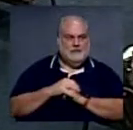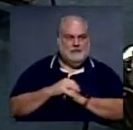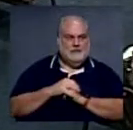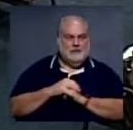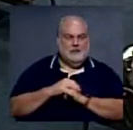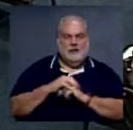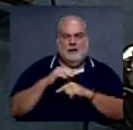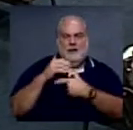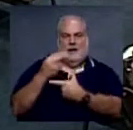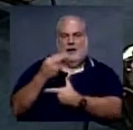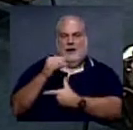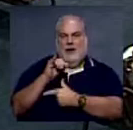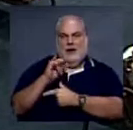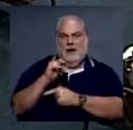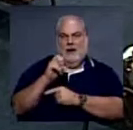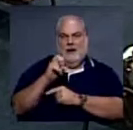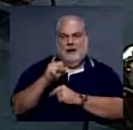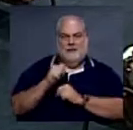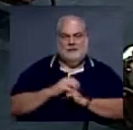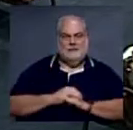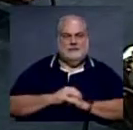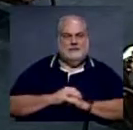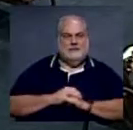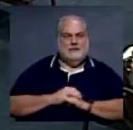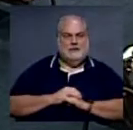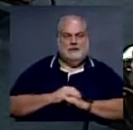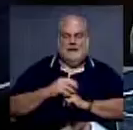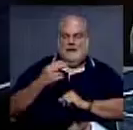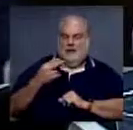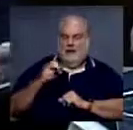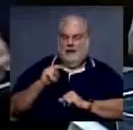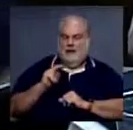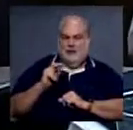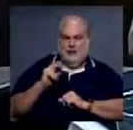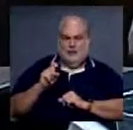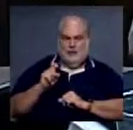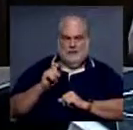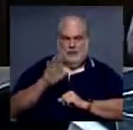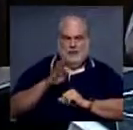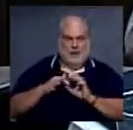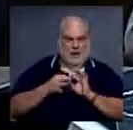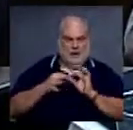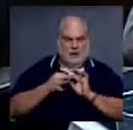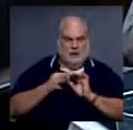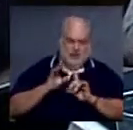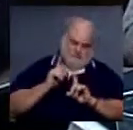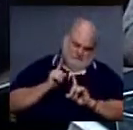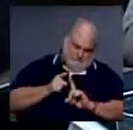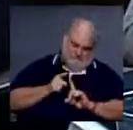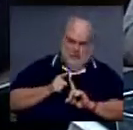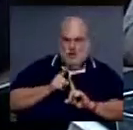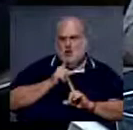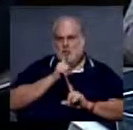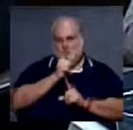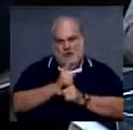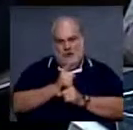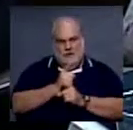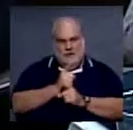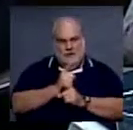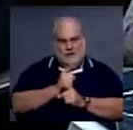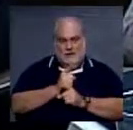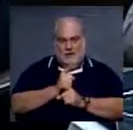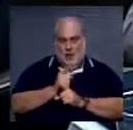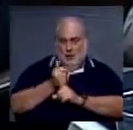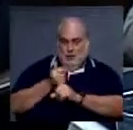Vice Mayor Hines. Thank you. Director Hendricks, I want to thank you for your comments. You're spot on, and you're right. You can say some things that I probably